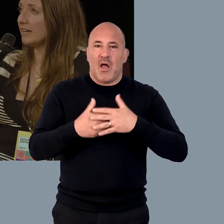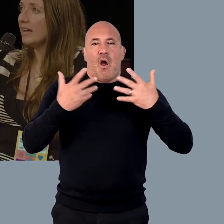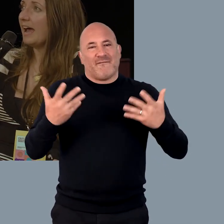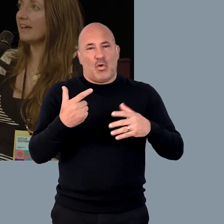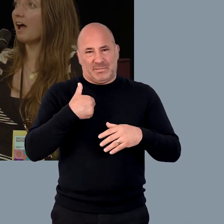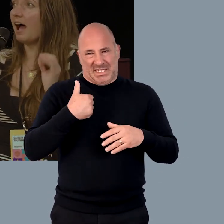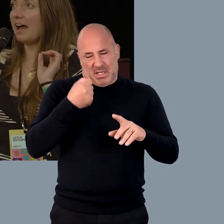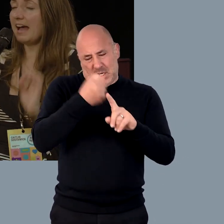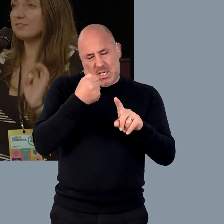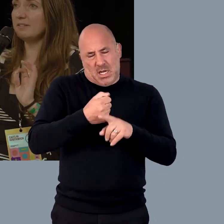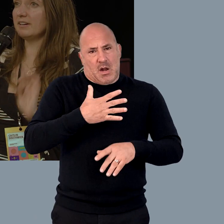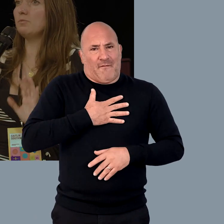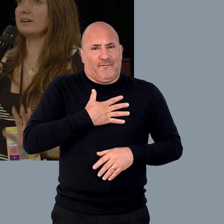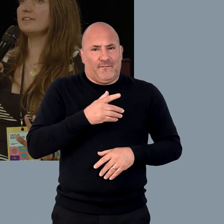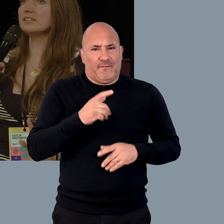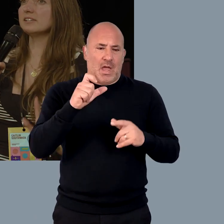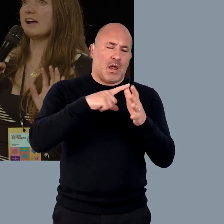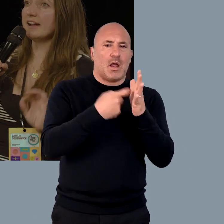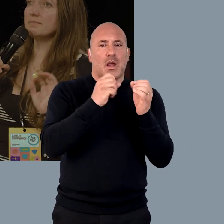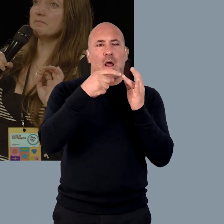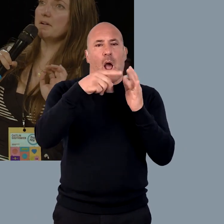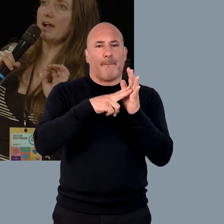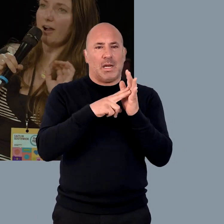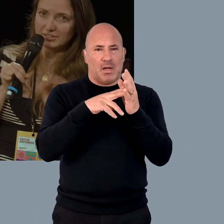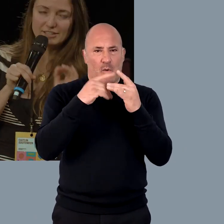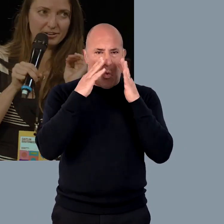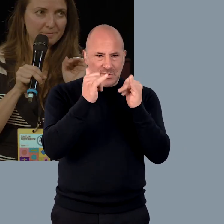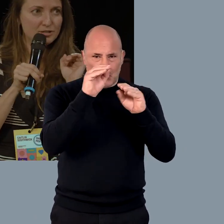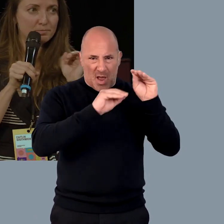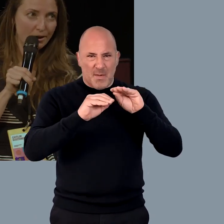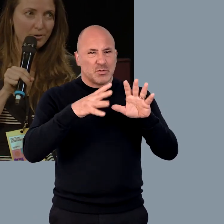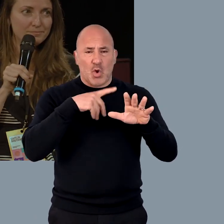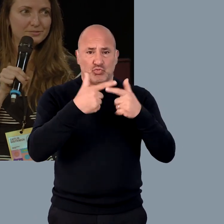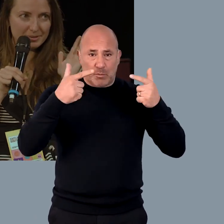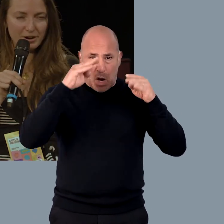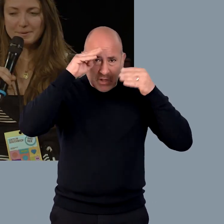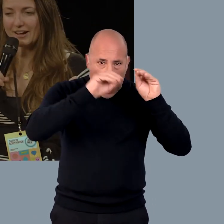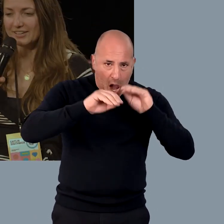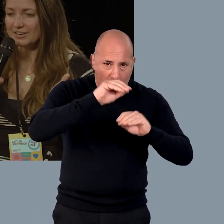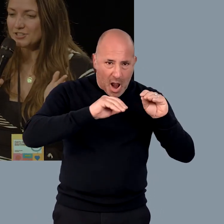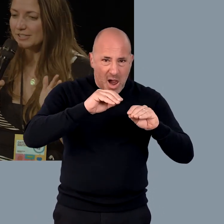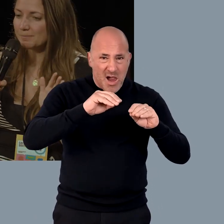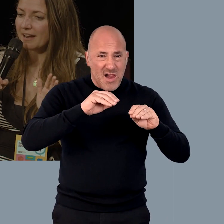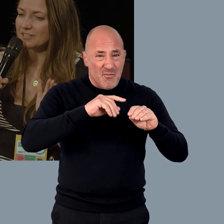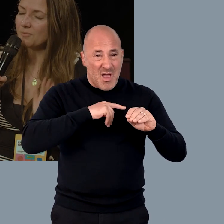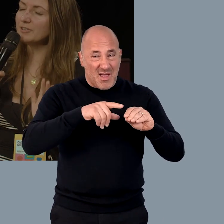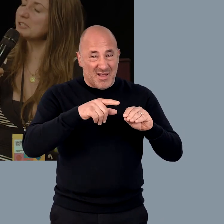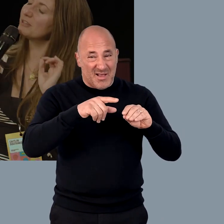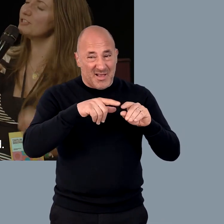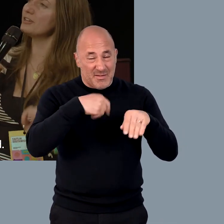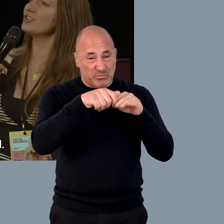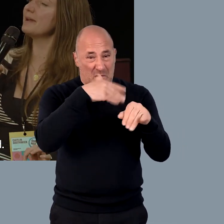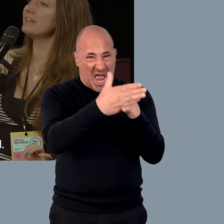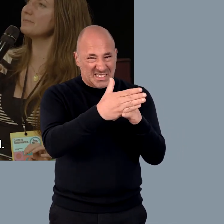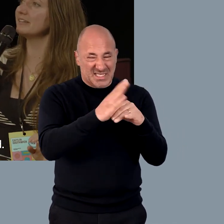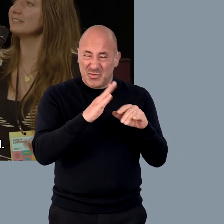carbon audit. And I have to be very wary of this because I'm obviously very much pro doing carbon calculations, but I don't want you to